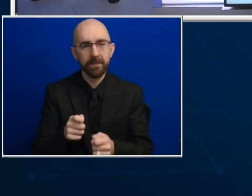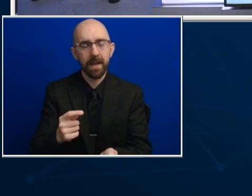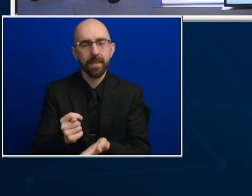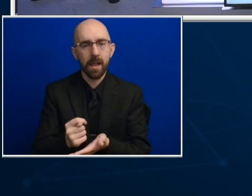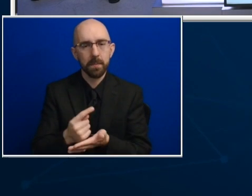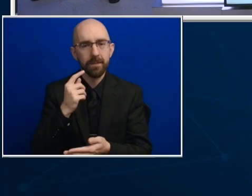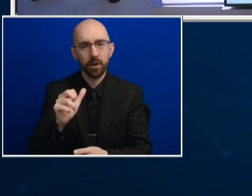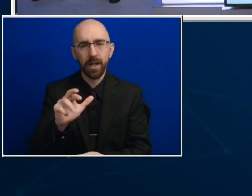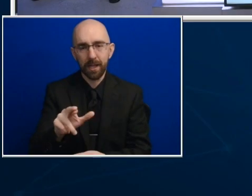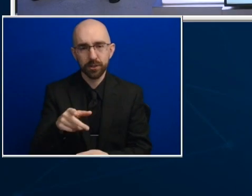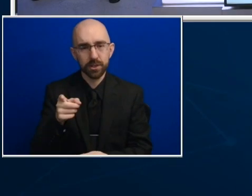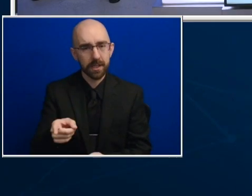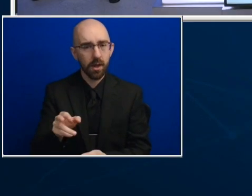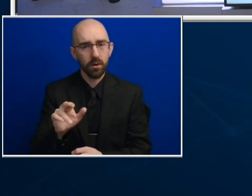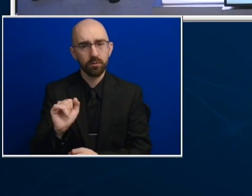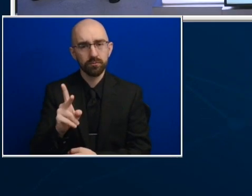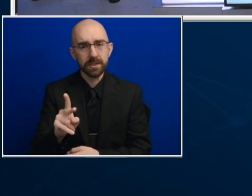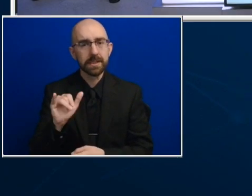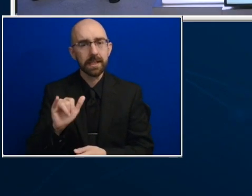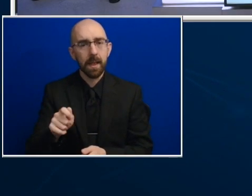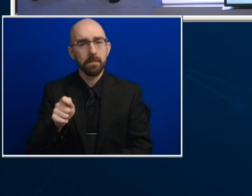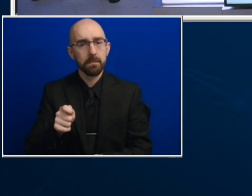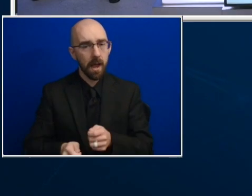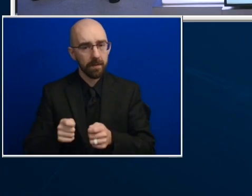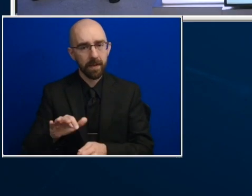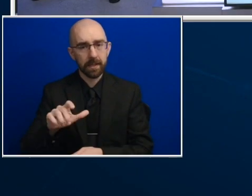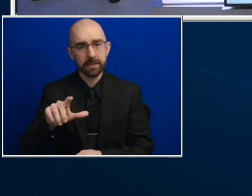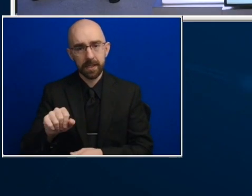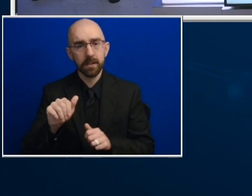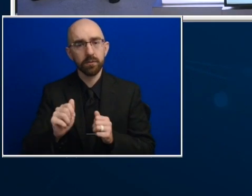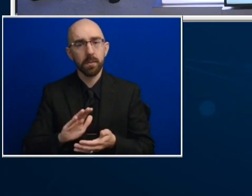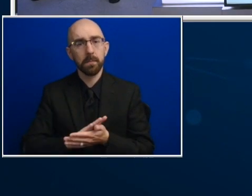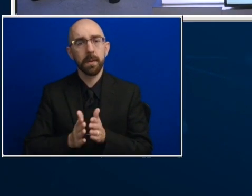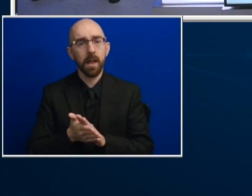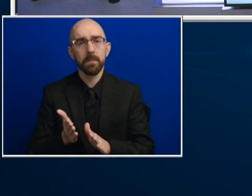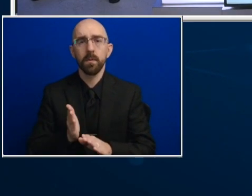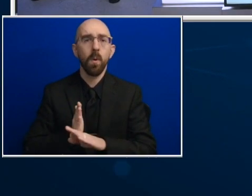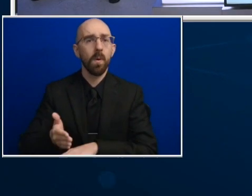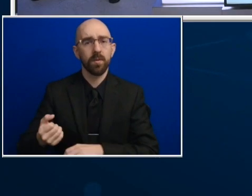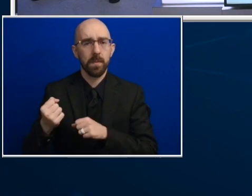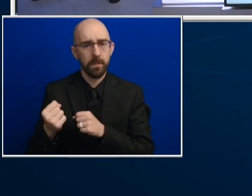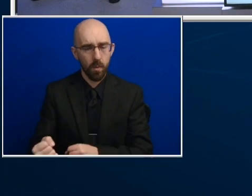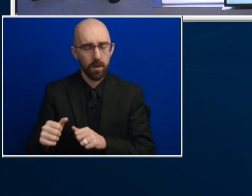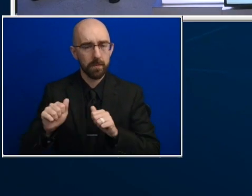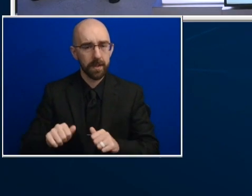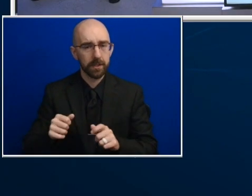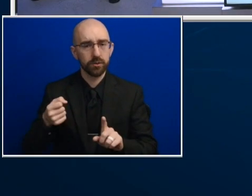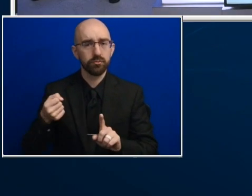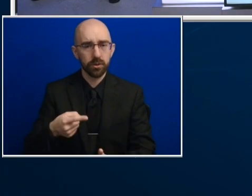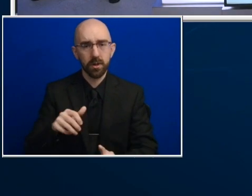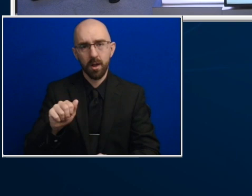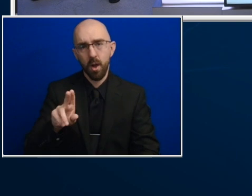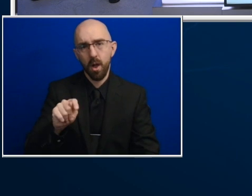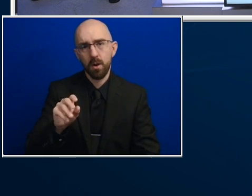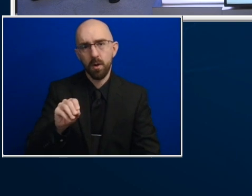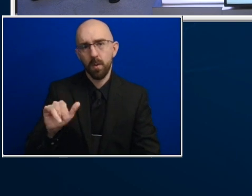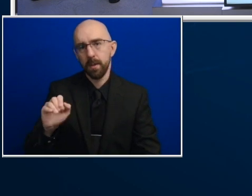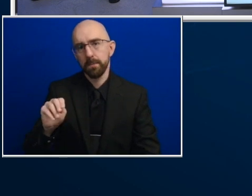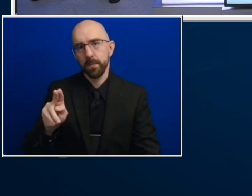is there a risk that the modified cells could become overly potent, potentially triggering autoimmune diseases or